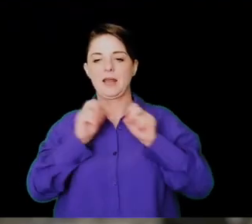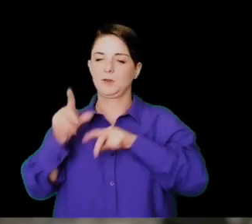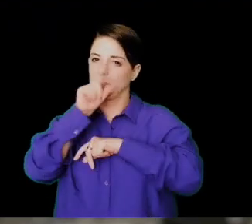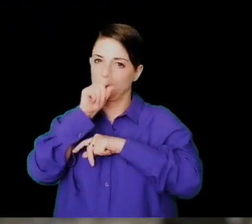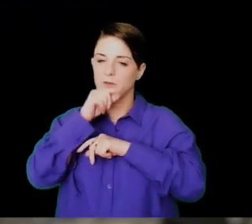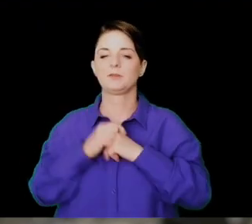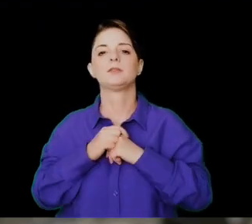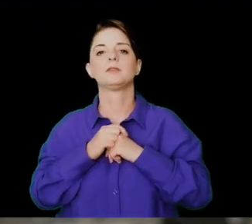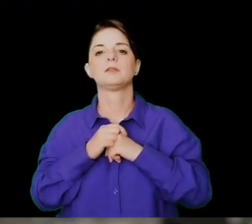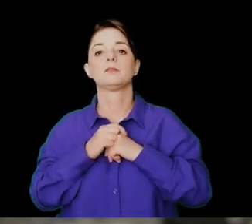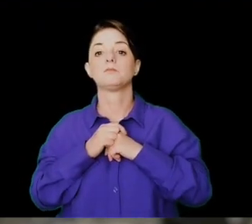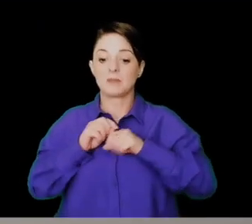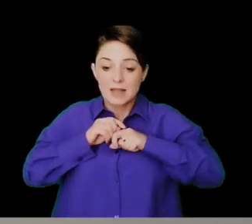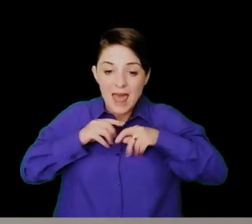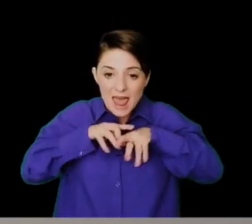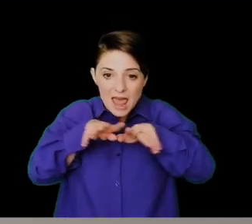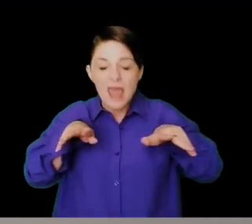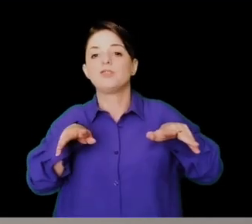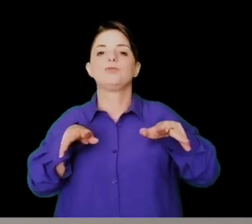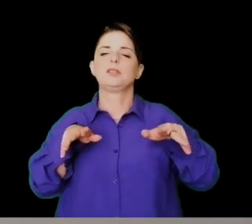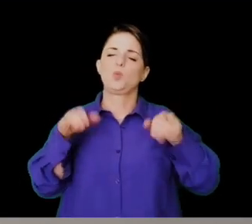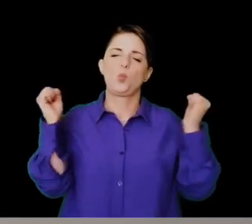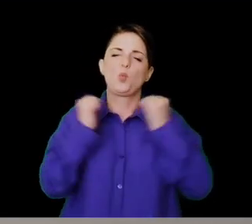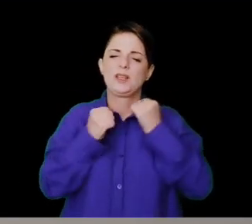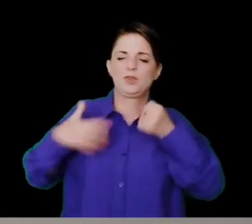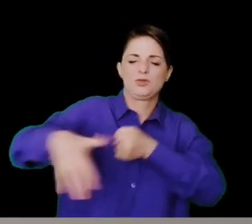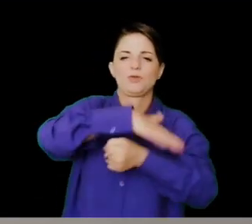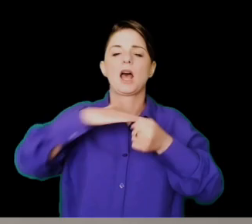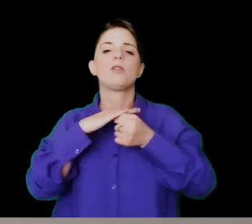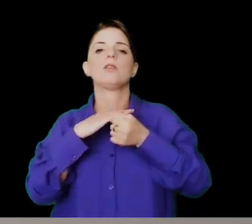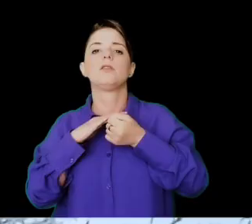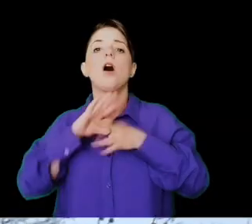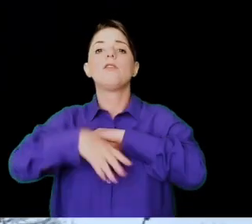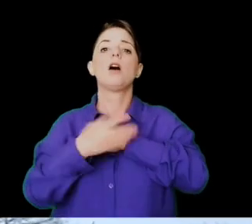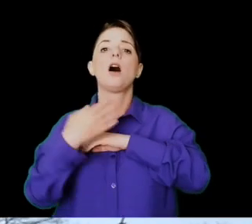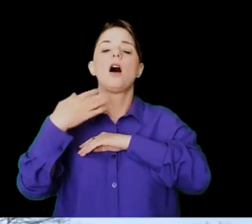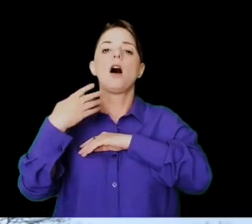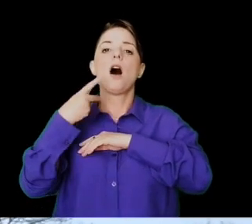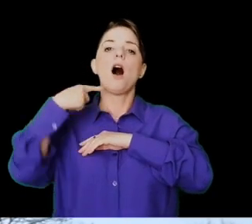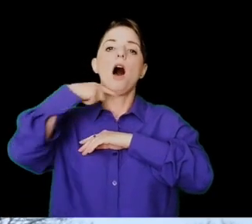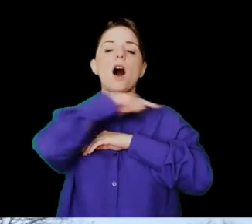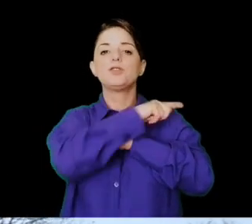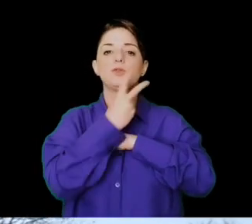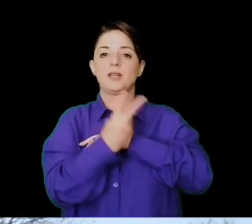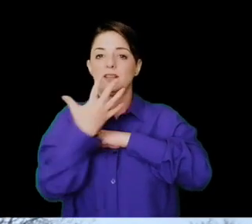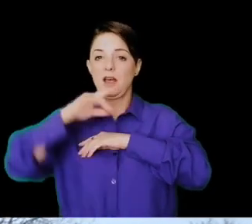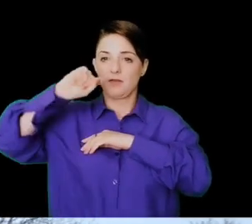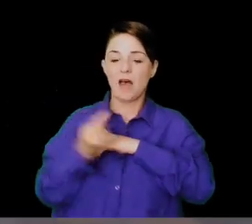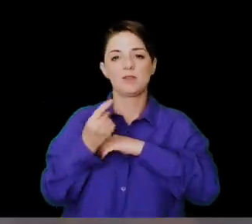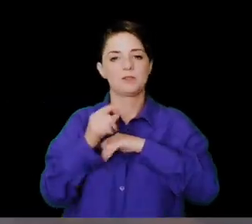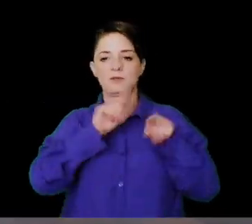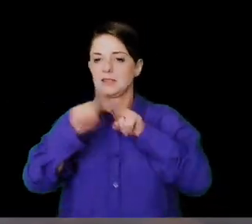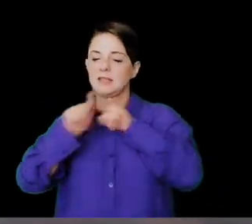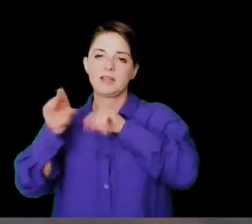gulls. The estuary complex is also an internationally important wintering ground for over 125,000 ducks, geese